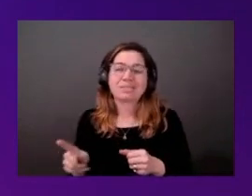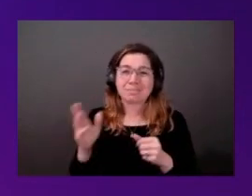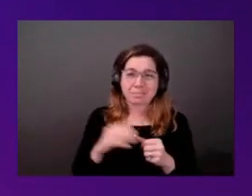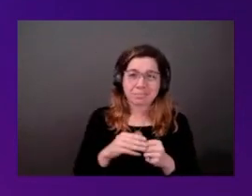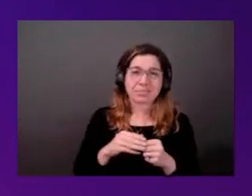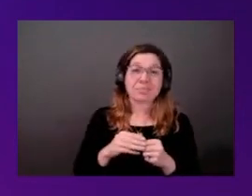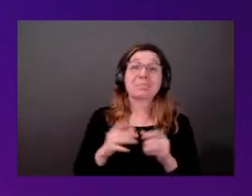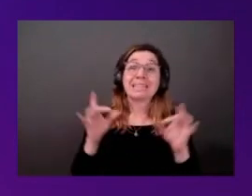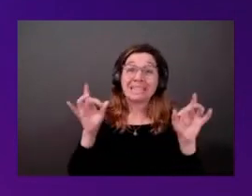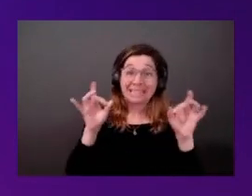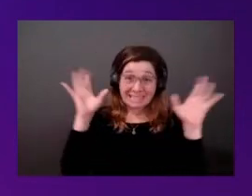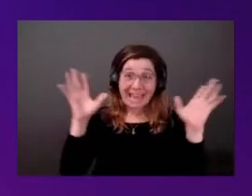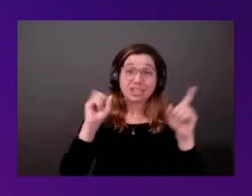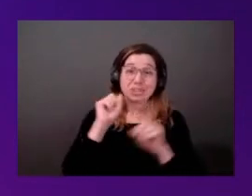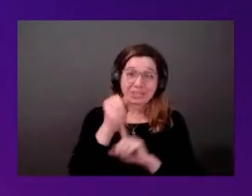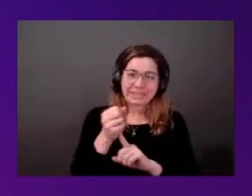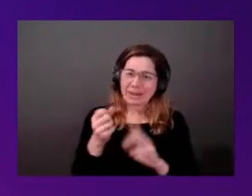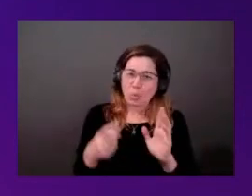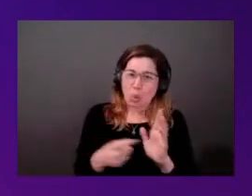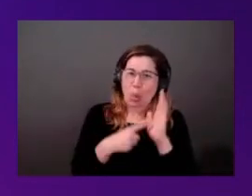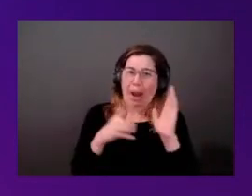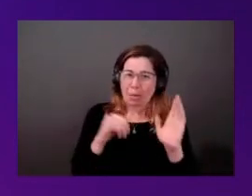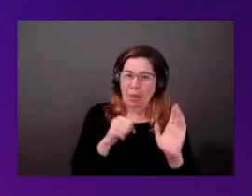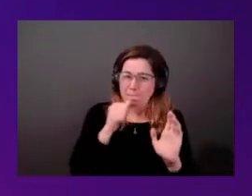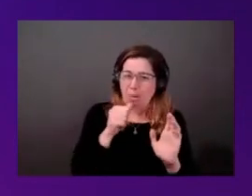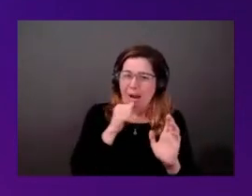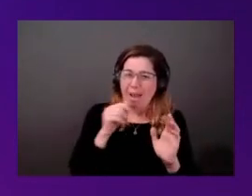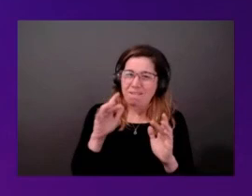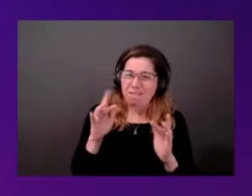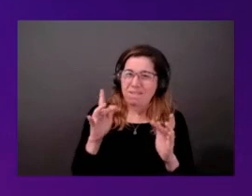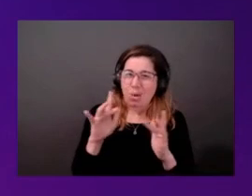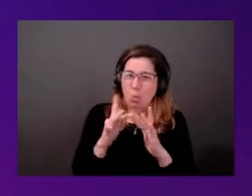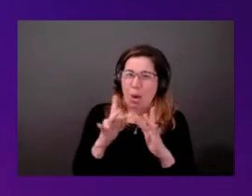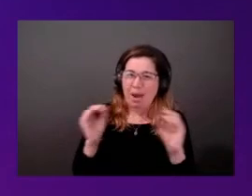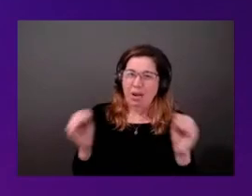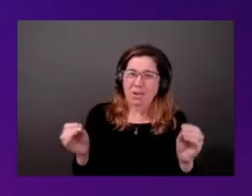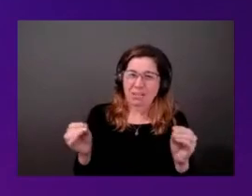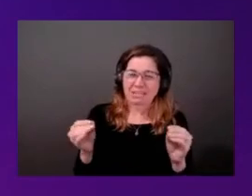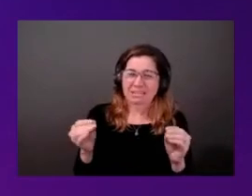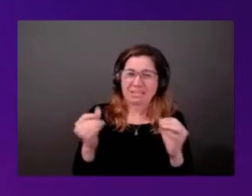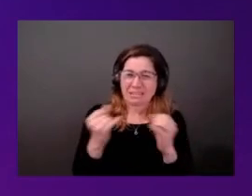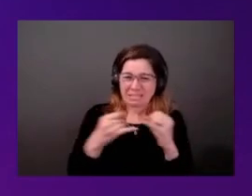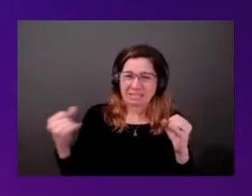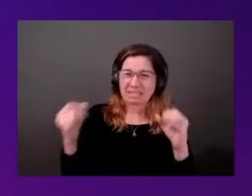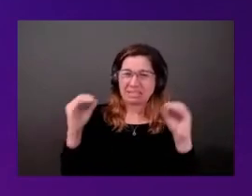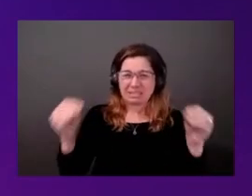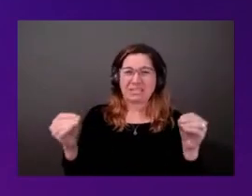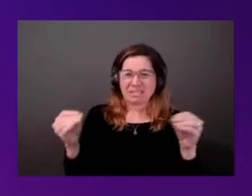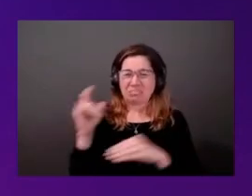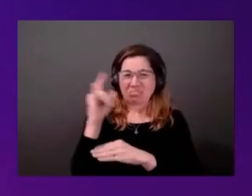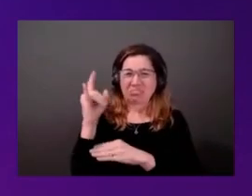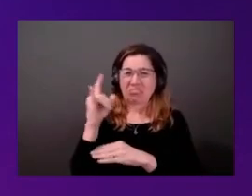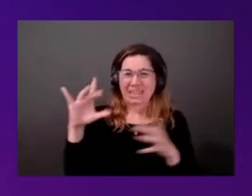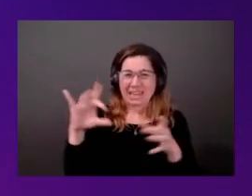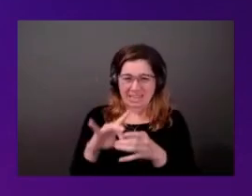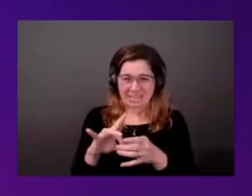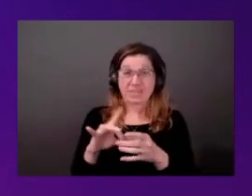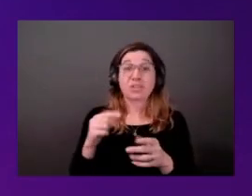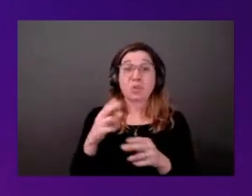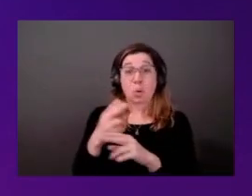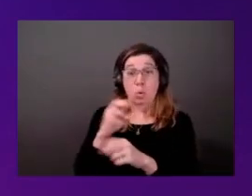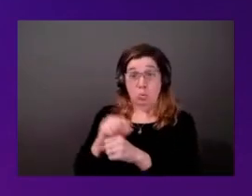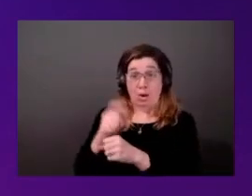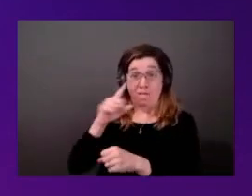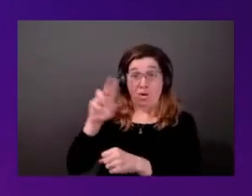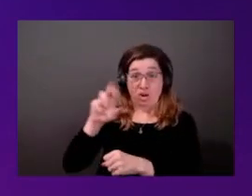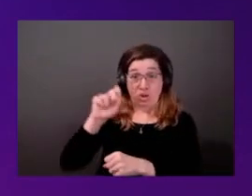connectivity. So there we're working on a specific SKU to work for the US government where the